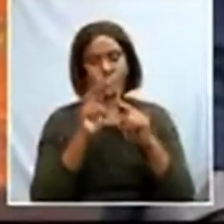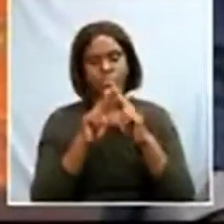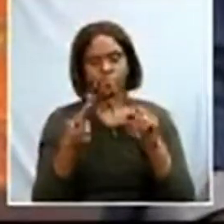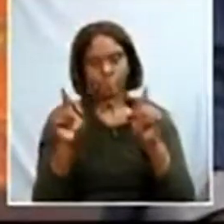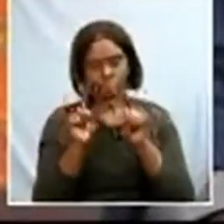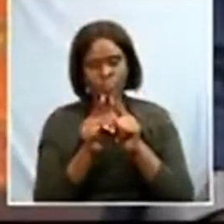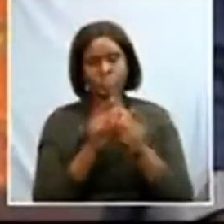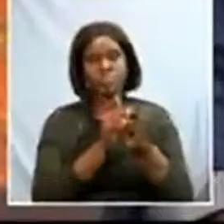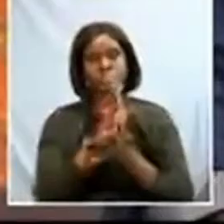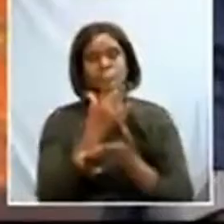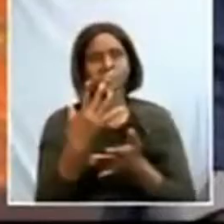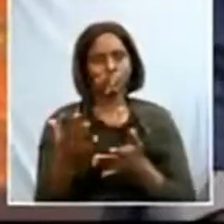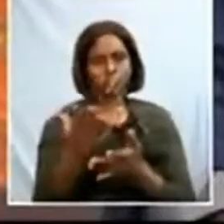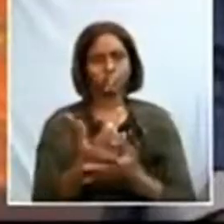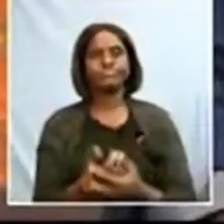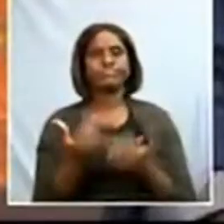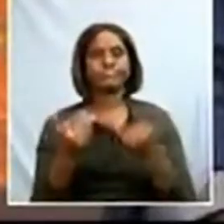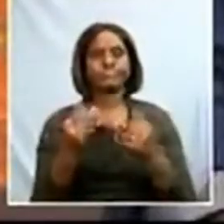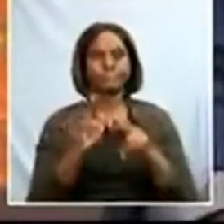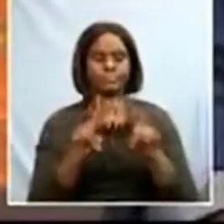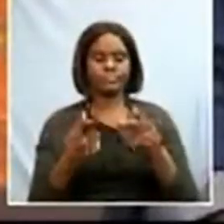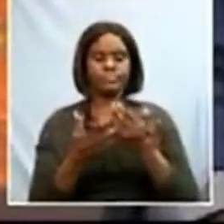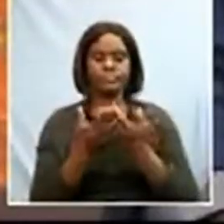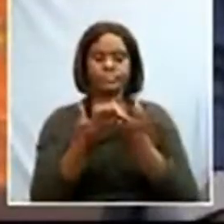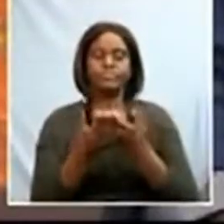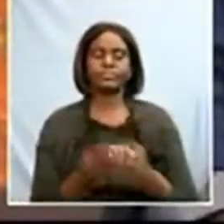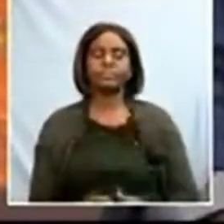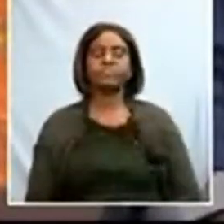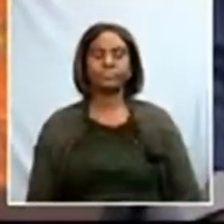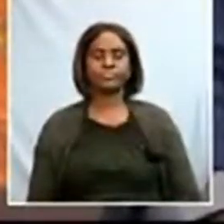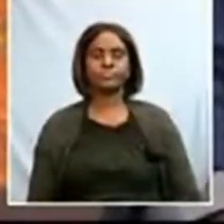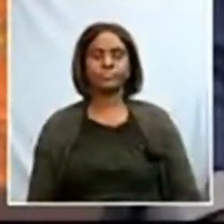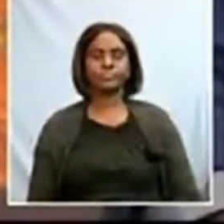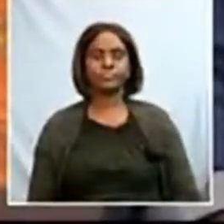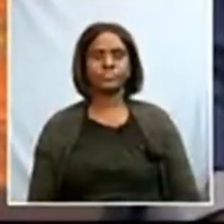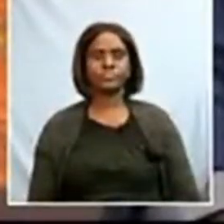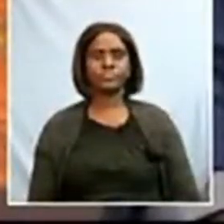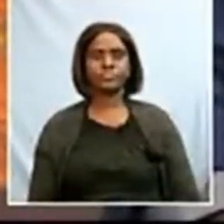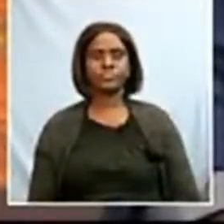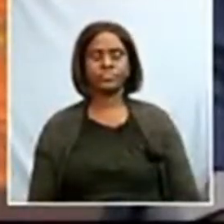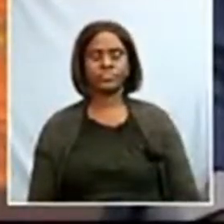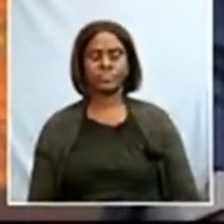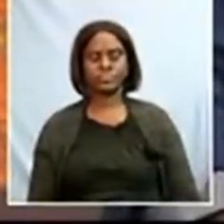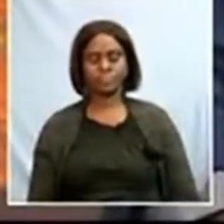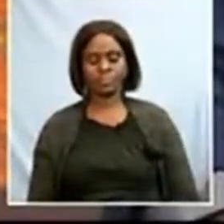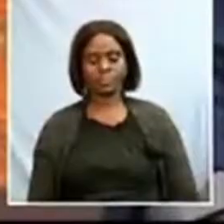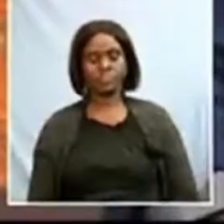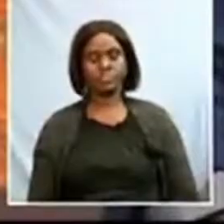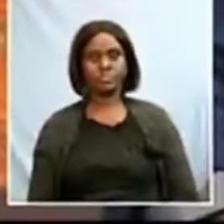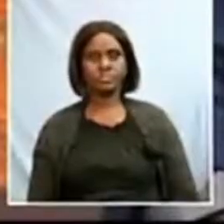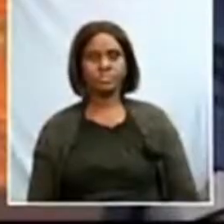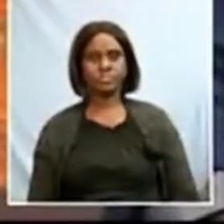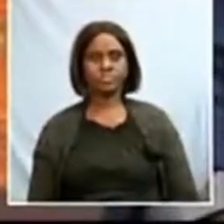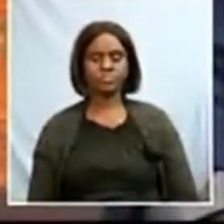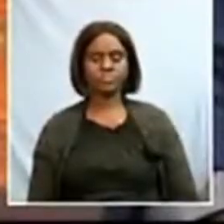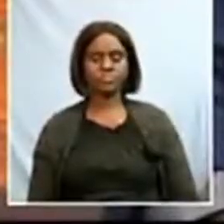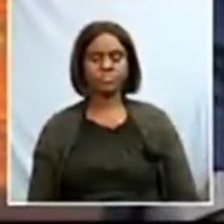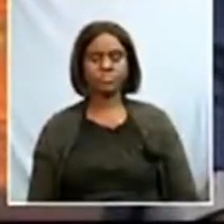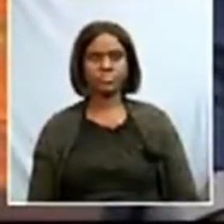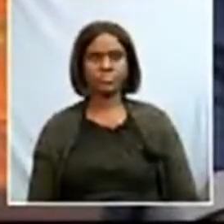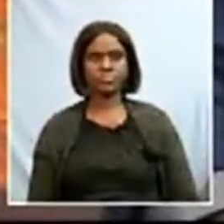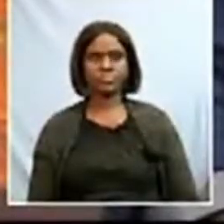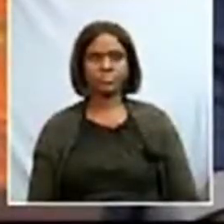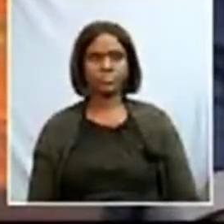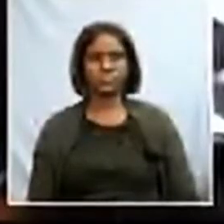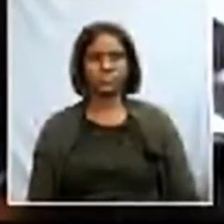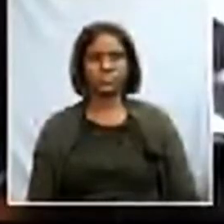and doing the right thing now, Chair. I submit. You can swap seats so that the current CS can also comment